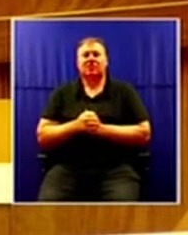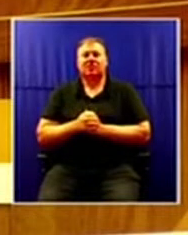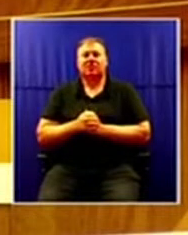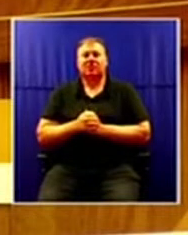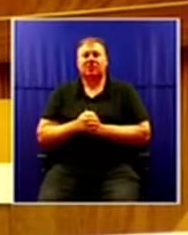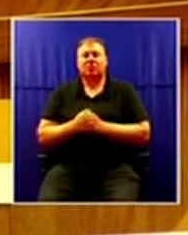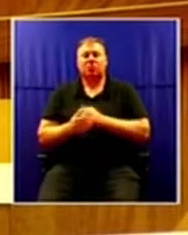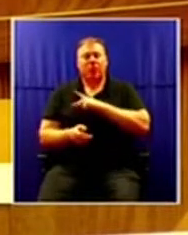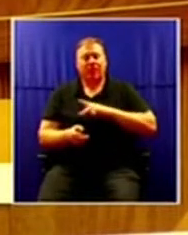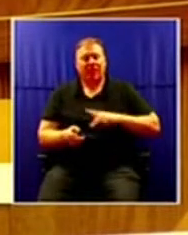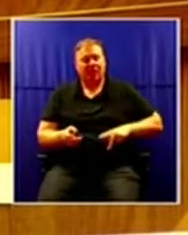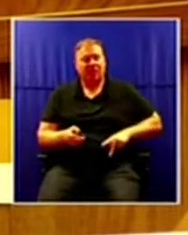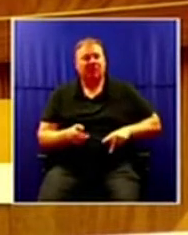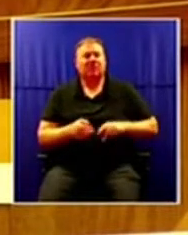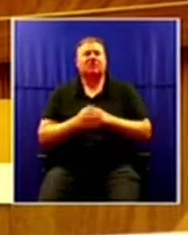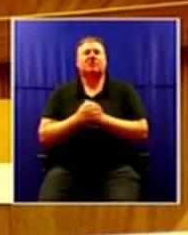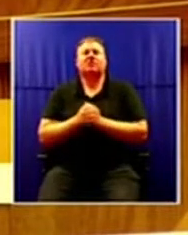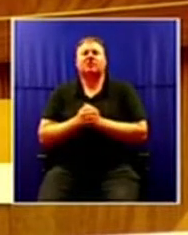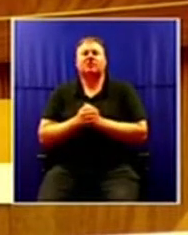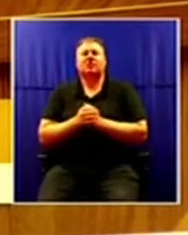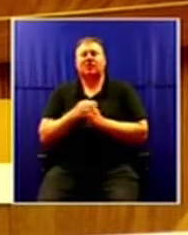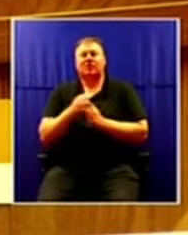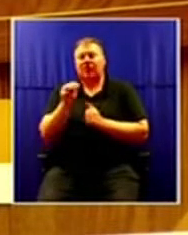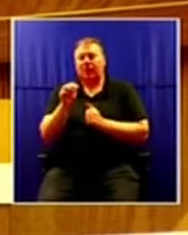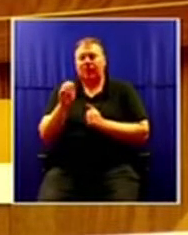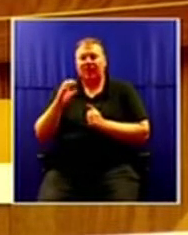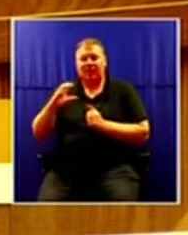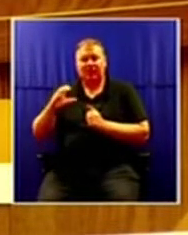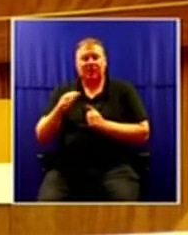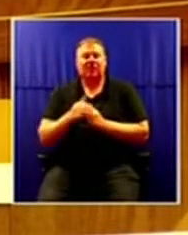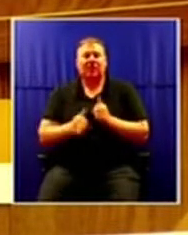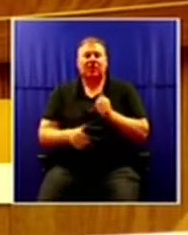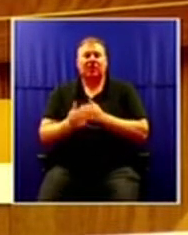Premiers and the MECs,